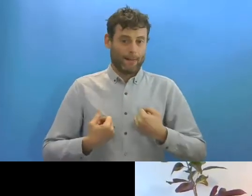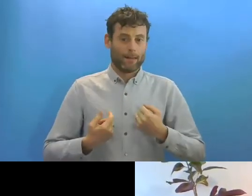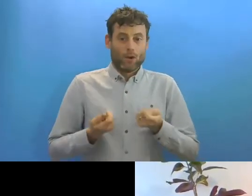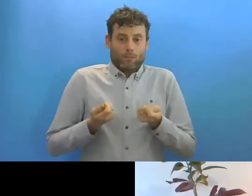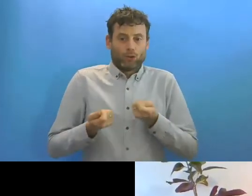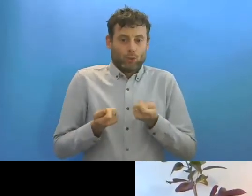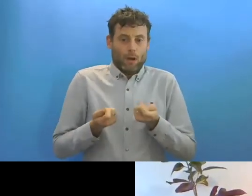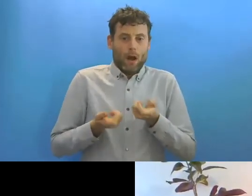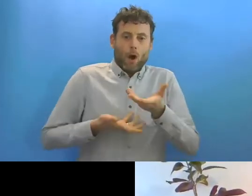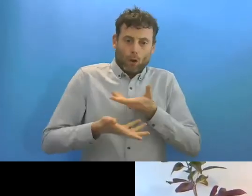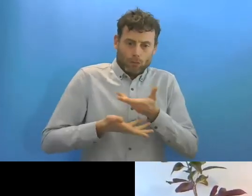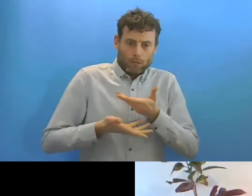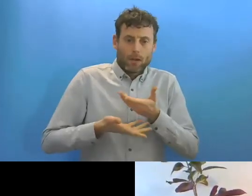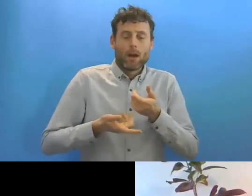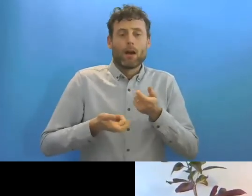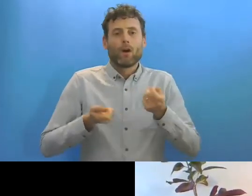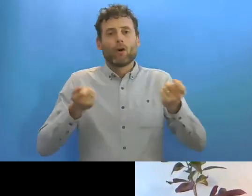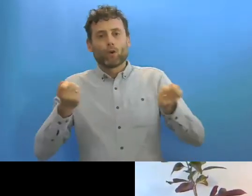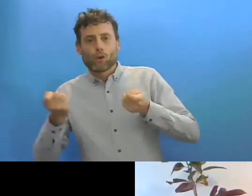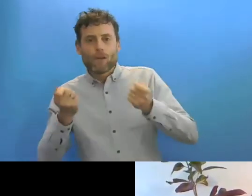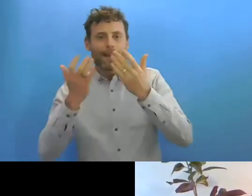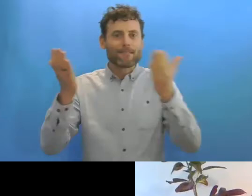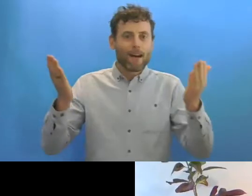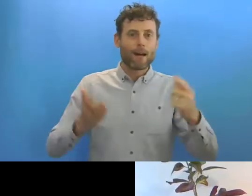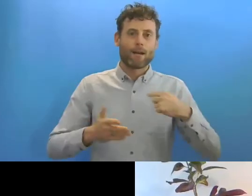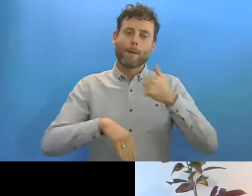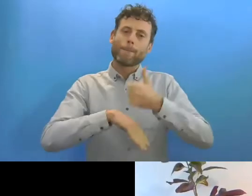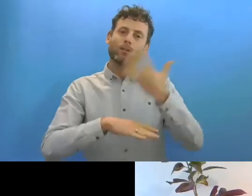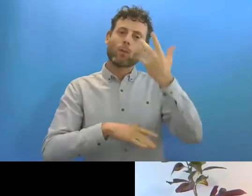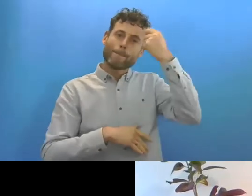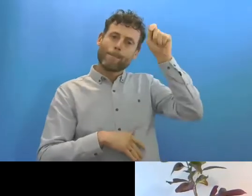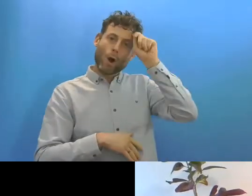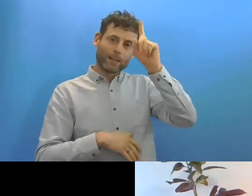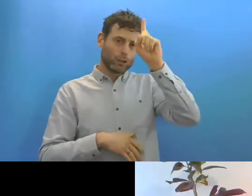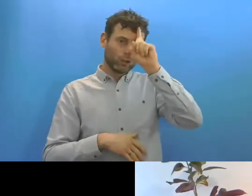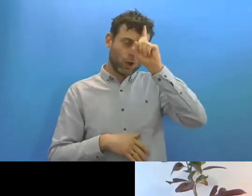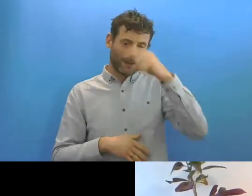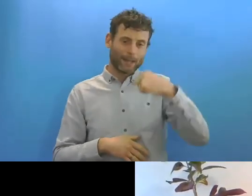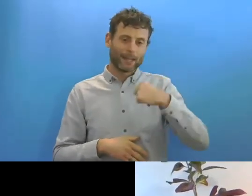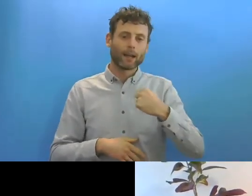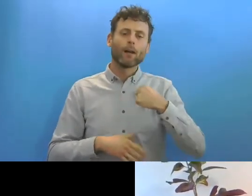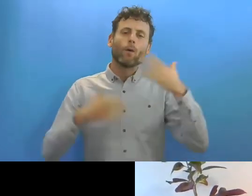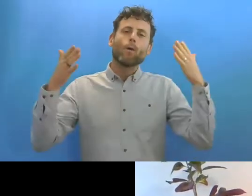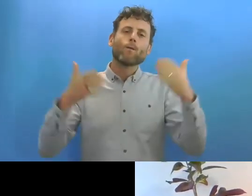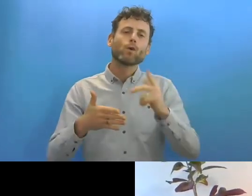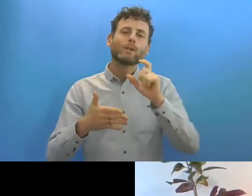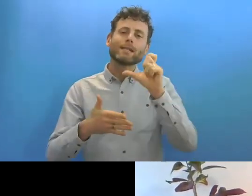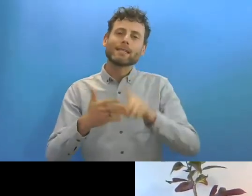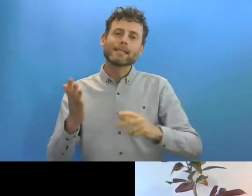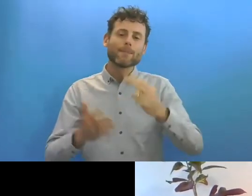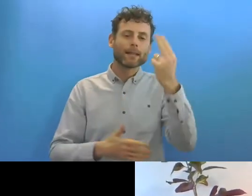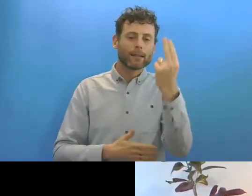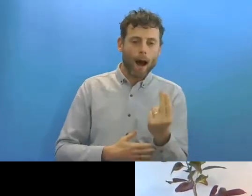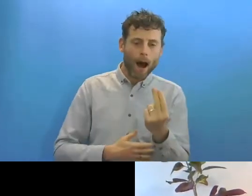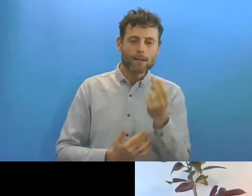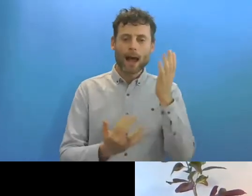based in Berlin, Germany. I'm focusing on disability arts, accessibility,